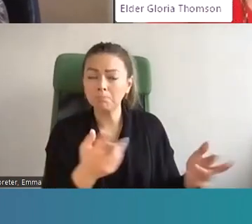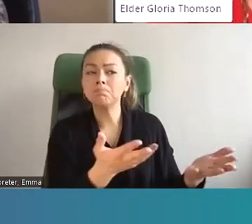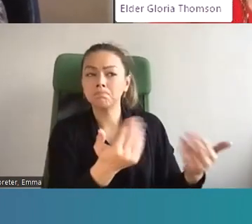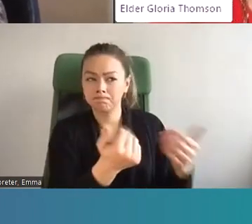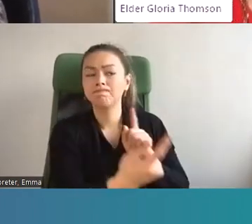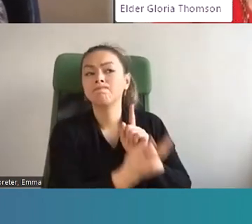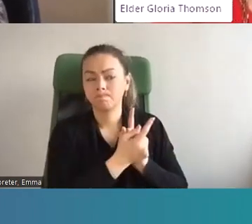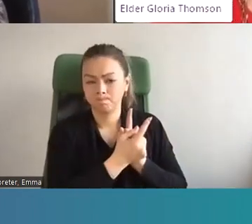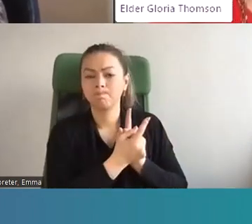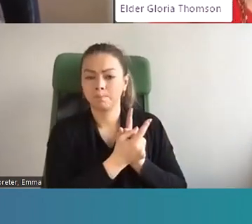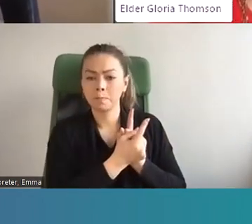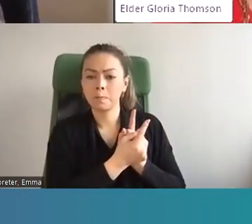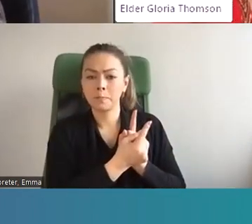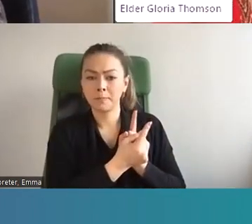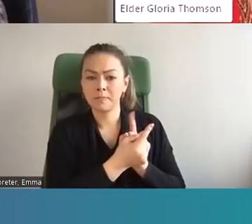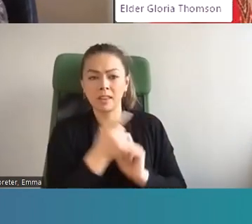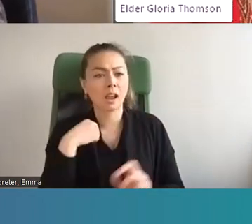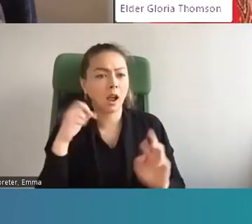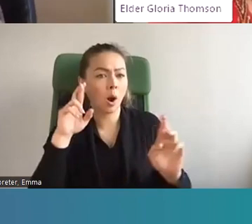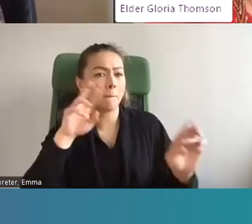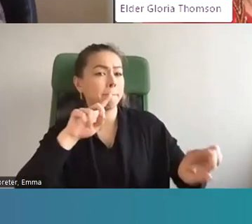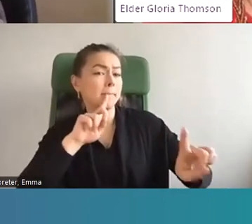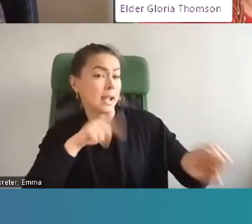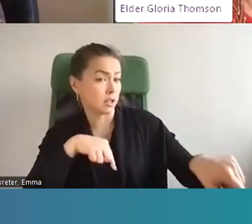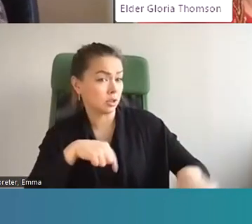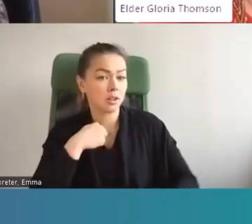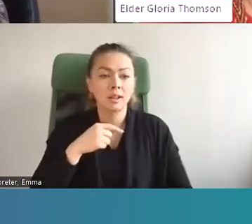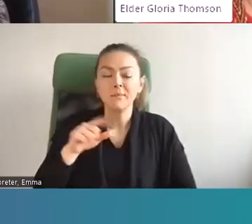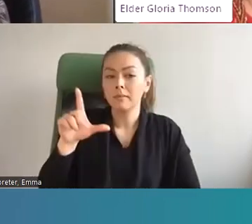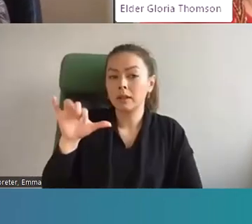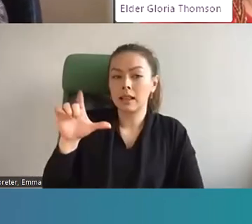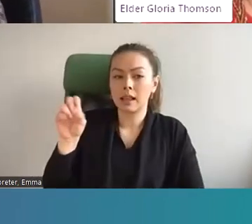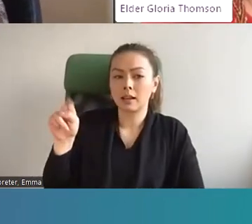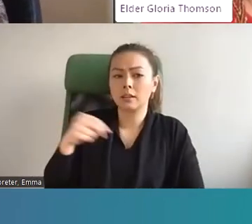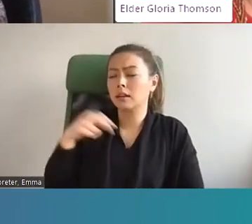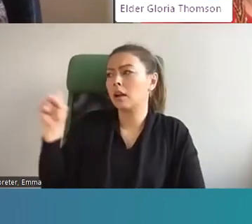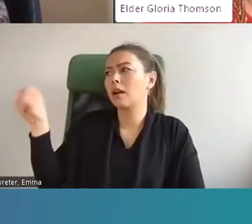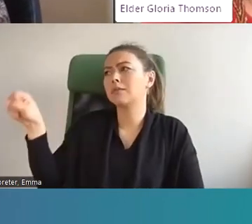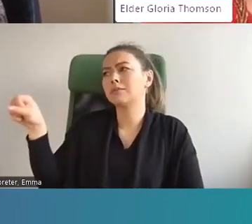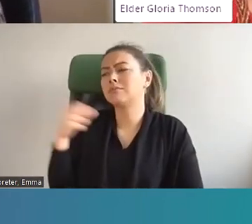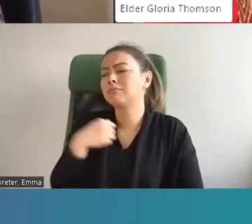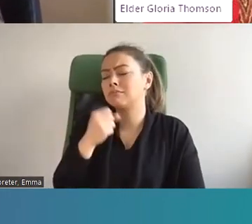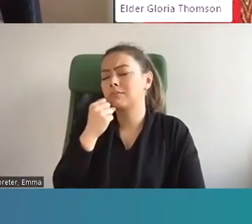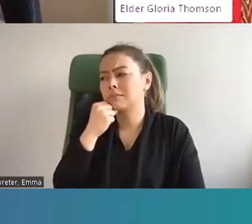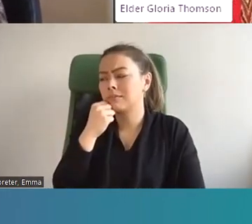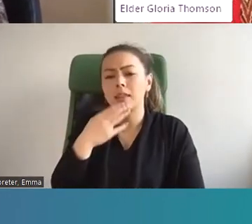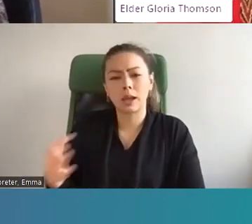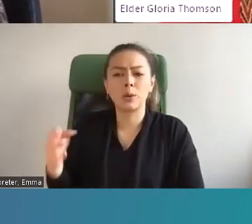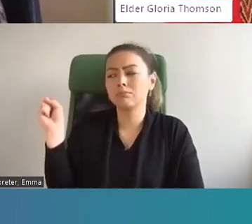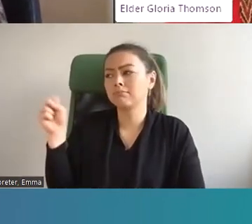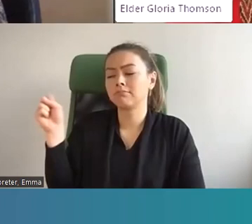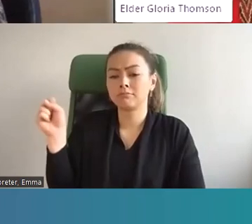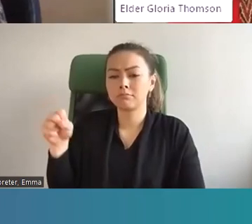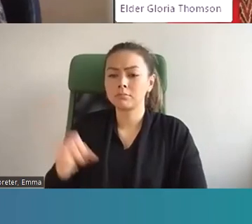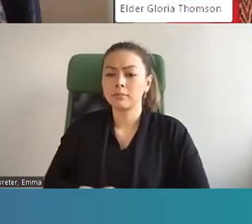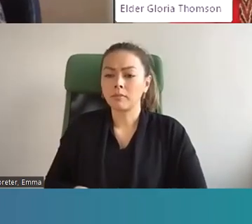I hope that answers their question. Thank you. It does. Miigwech, Naulaq. And Norma,